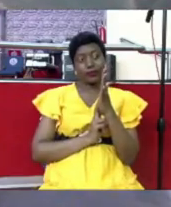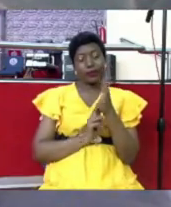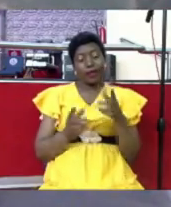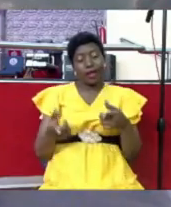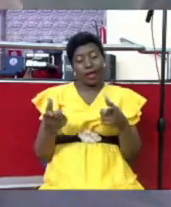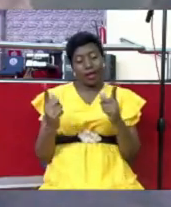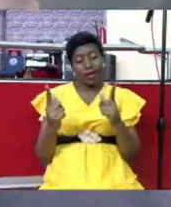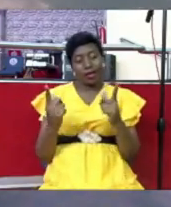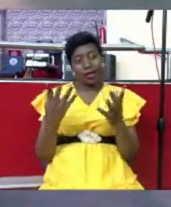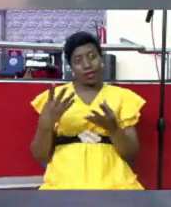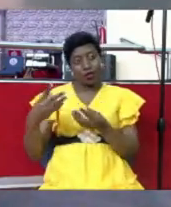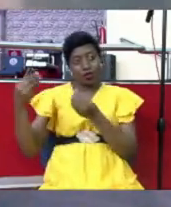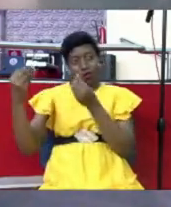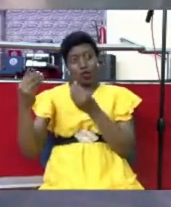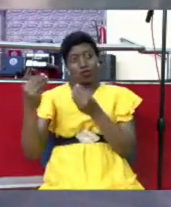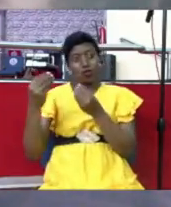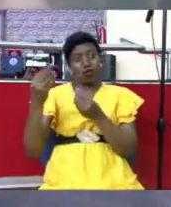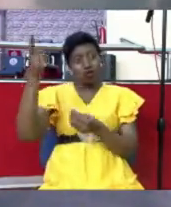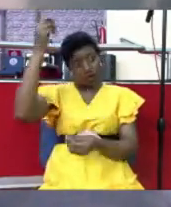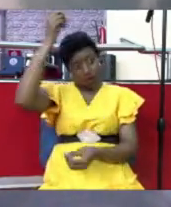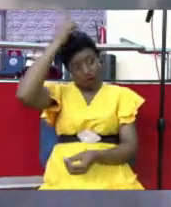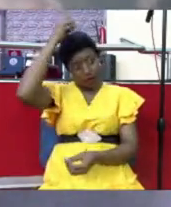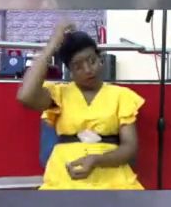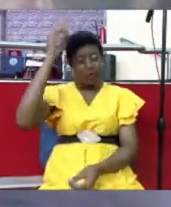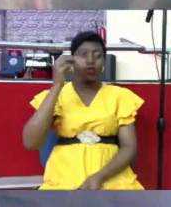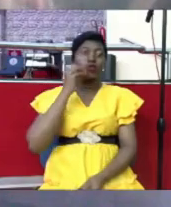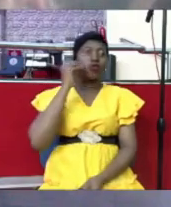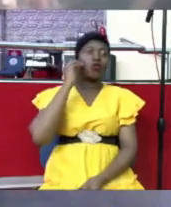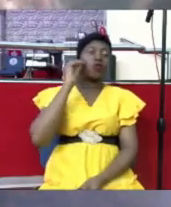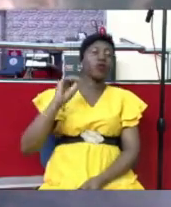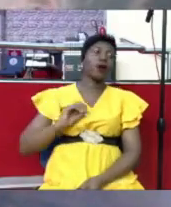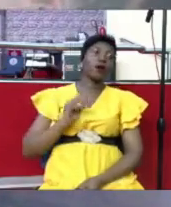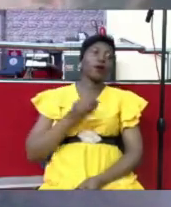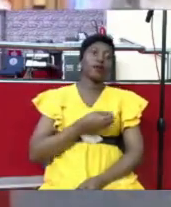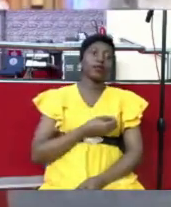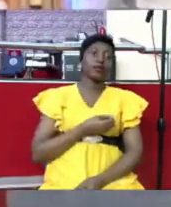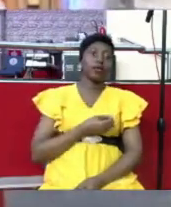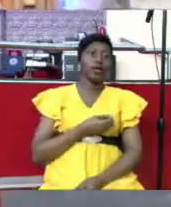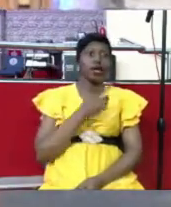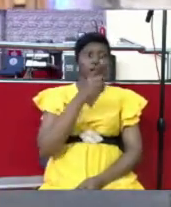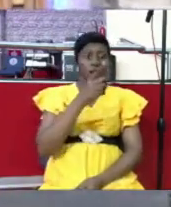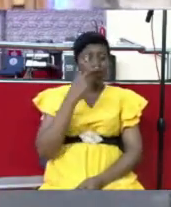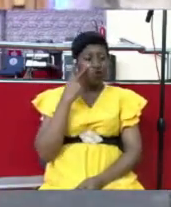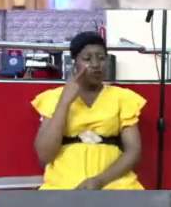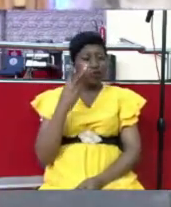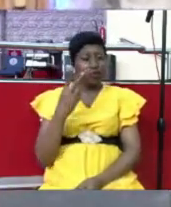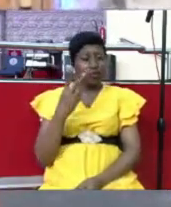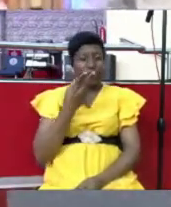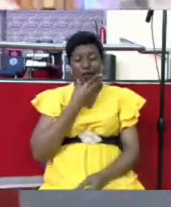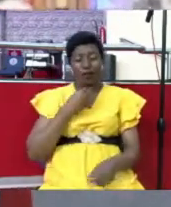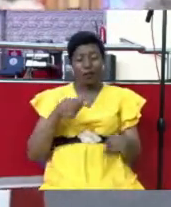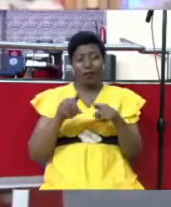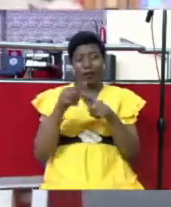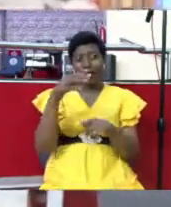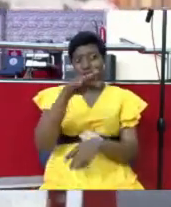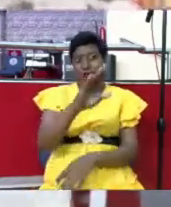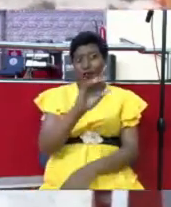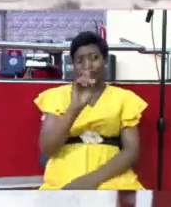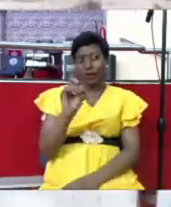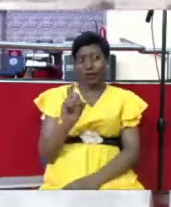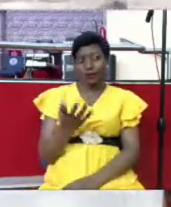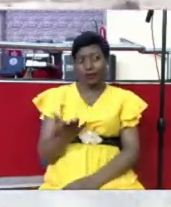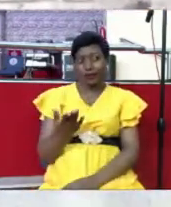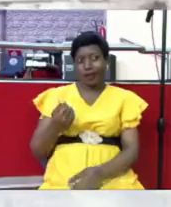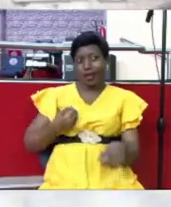up country. Twende nyumbani kwetu kule ushago ama manyumbani kule. Are you seeing your brothers? Naona ndugu wako? Are you seeing your